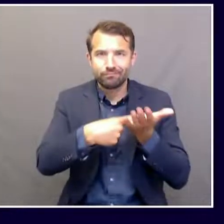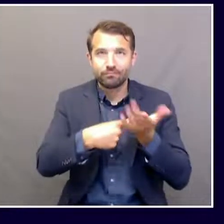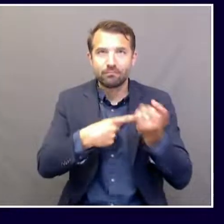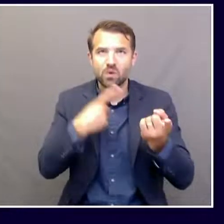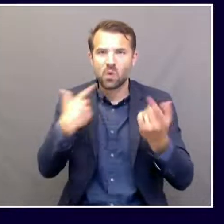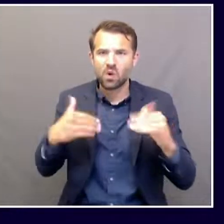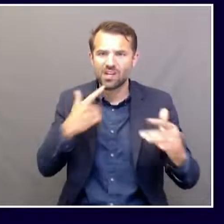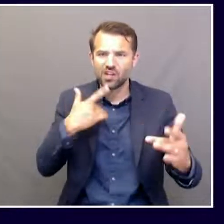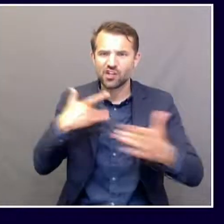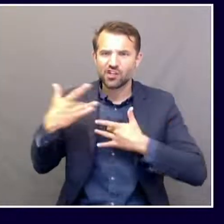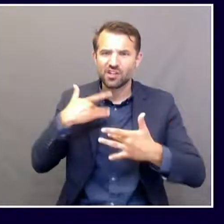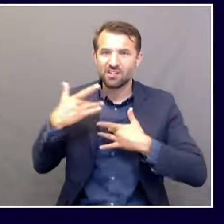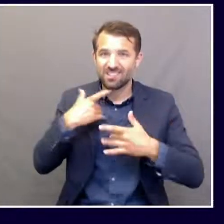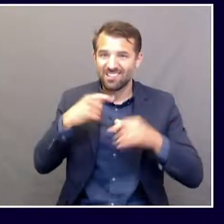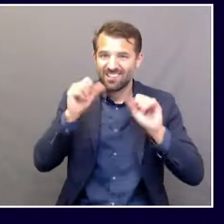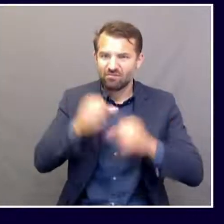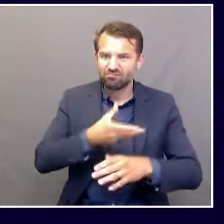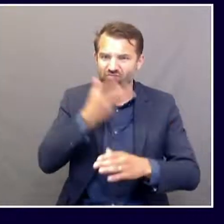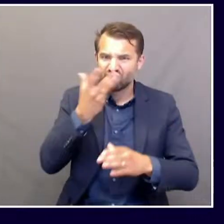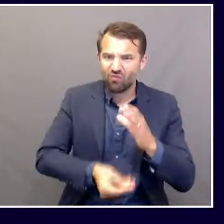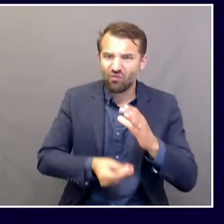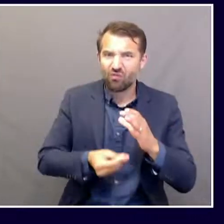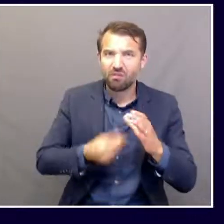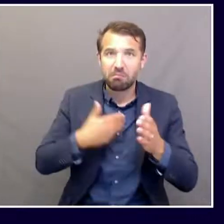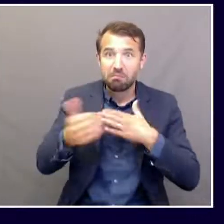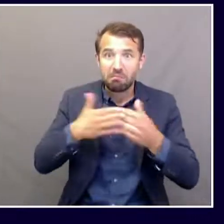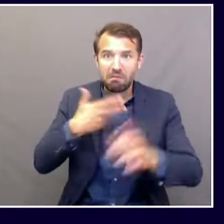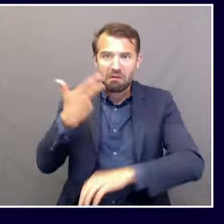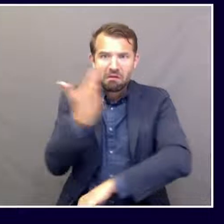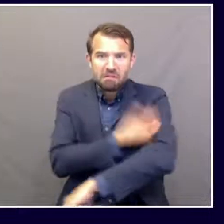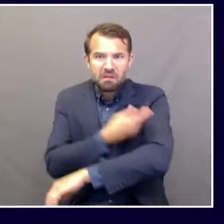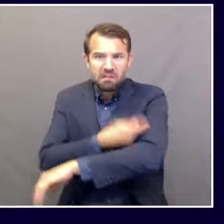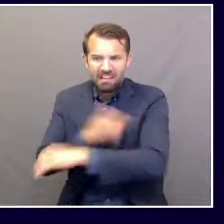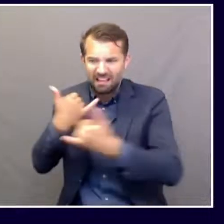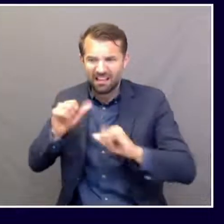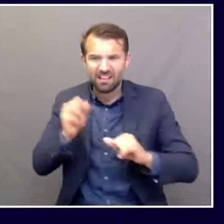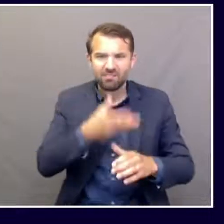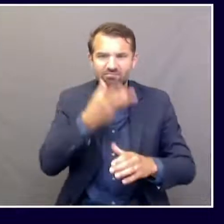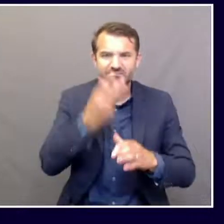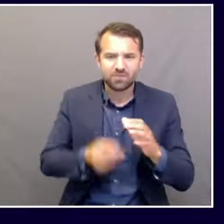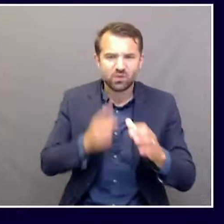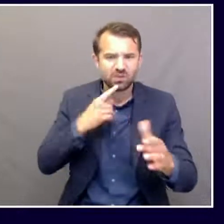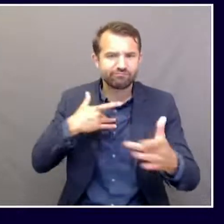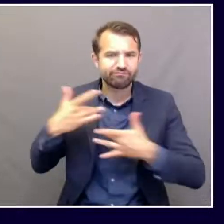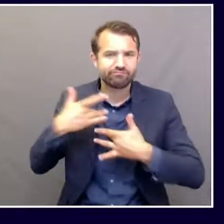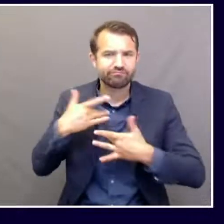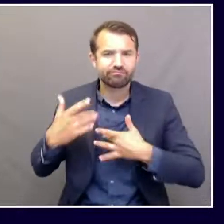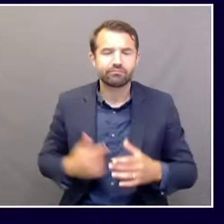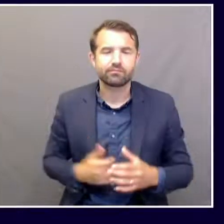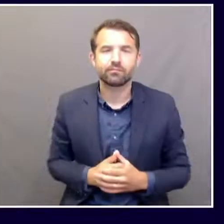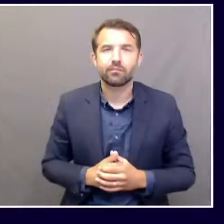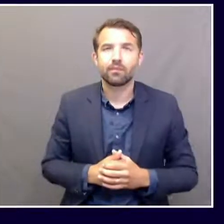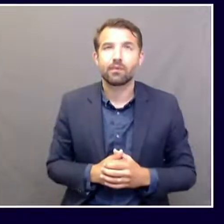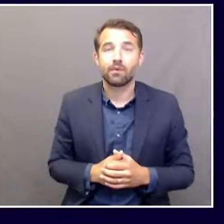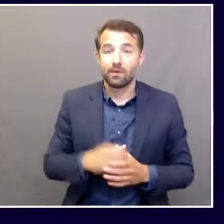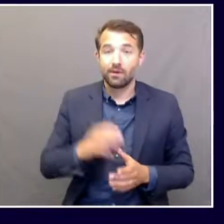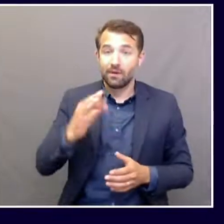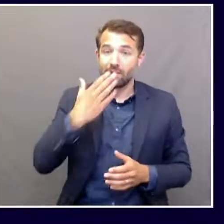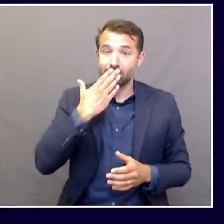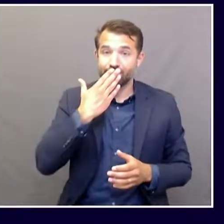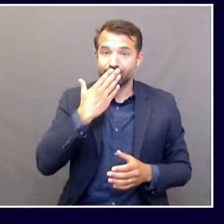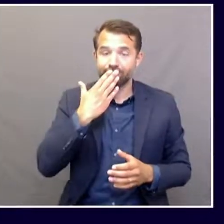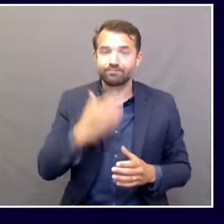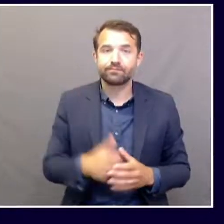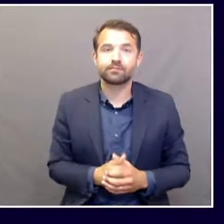here? Blair, thank you for raising this. And again, every single person who passes